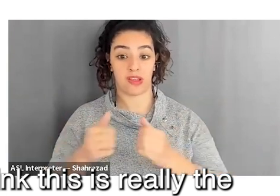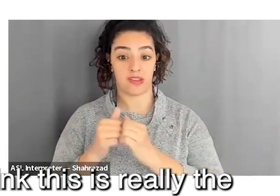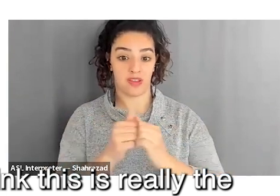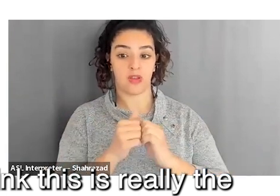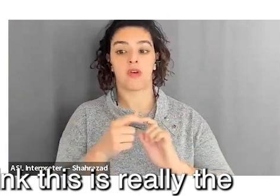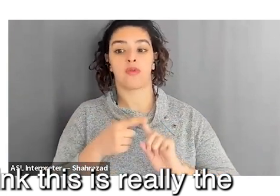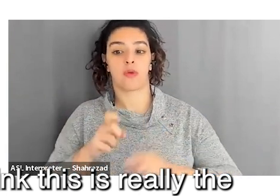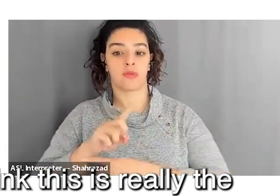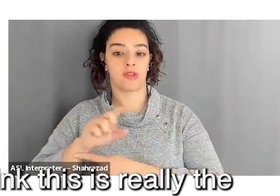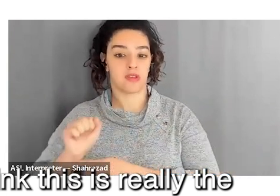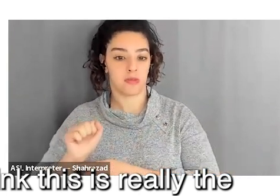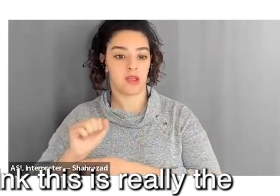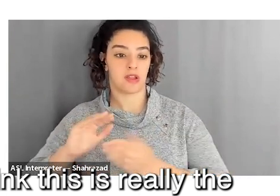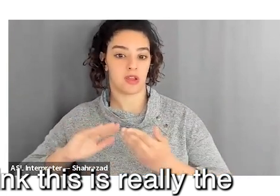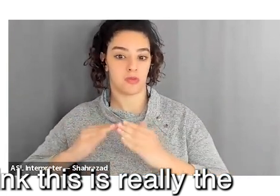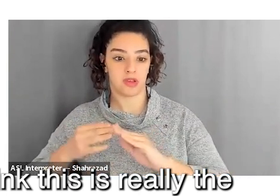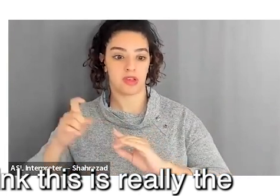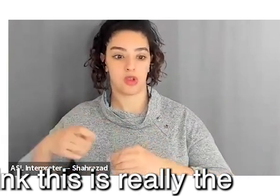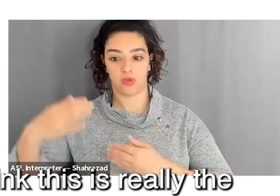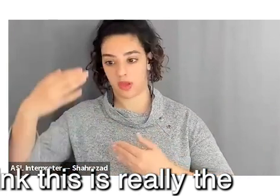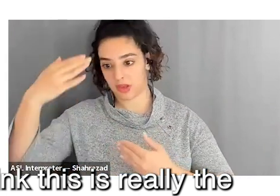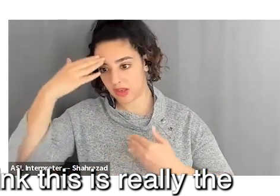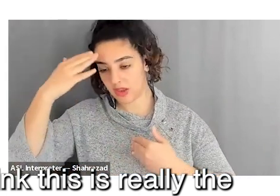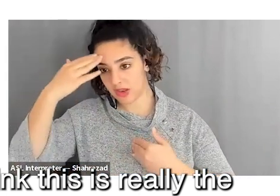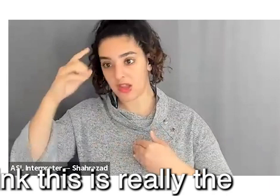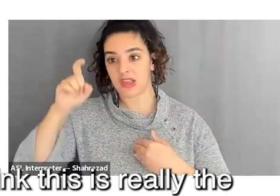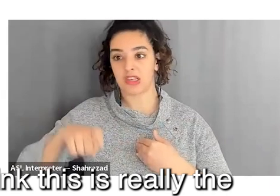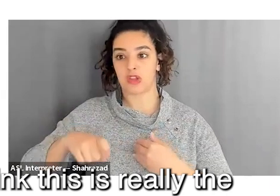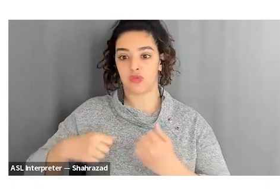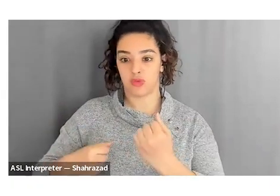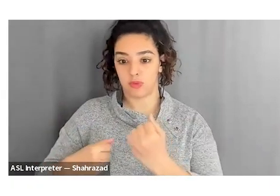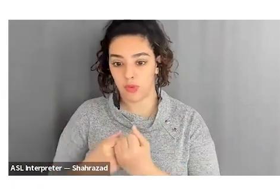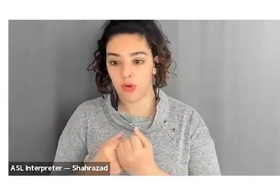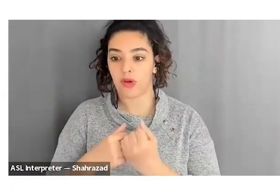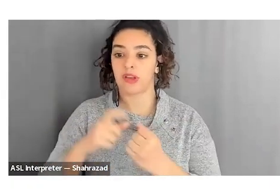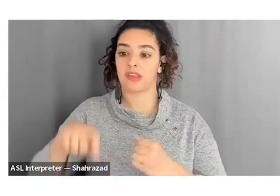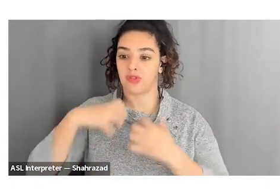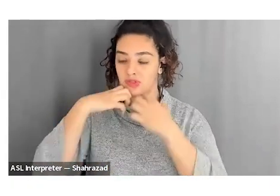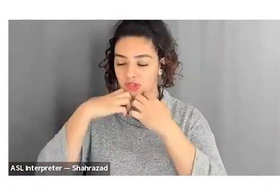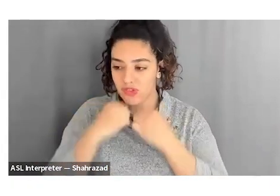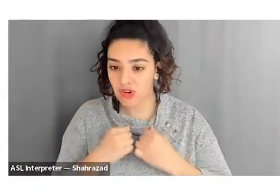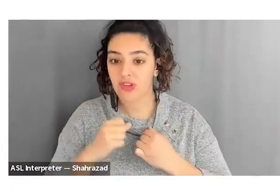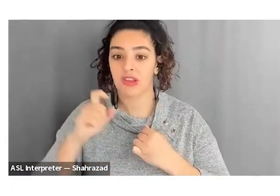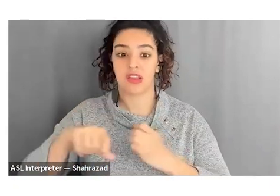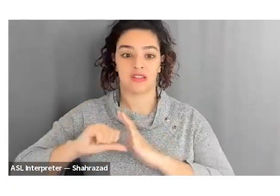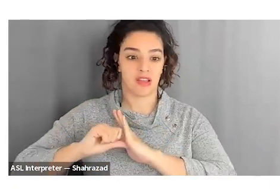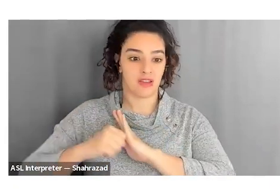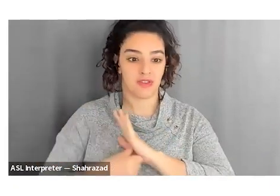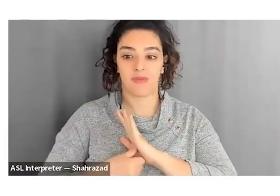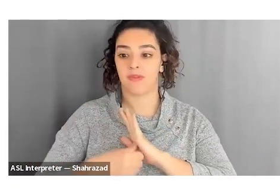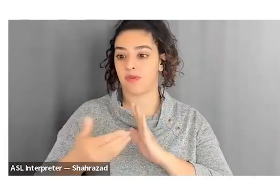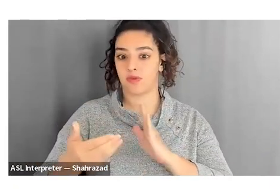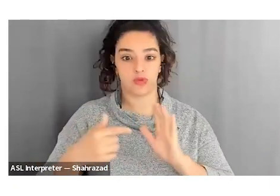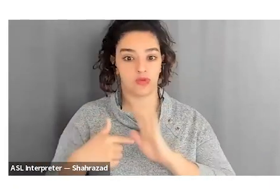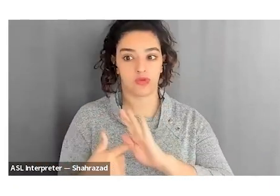to acknowledge, we need to champion, we need to cherish, we need to support, we need to amplify, we need to hire, we need to consult with, and